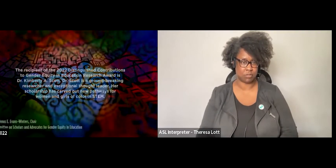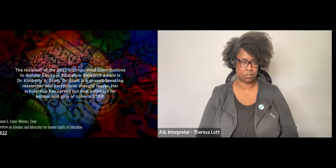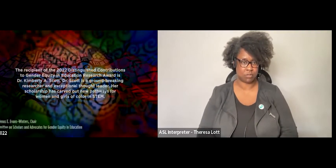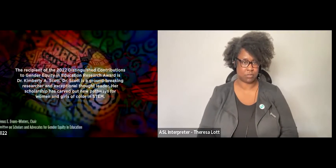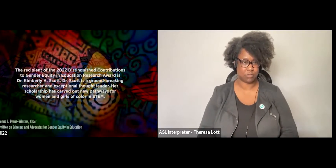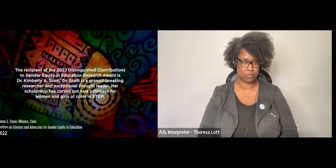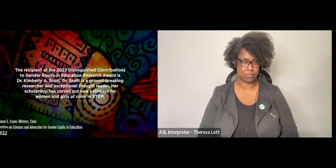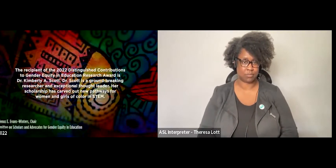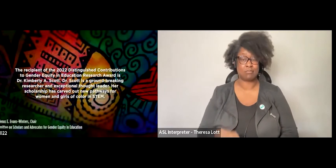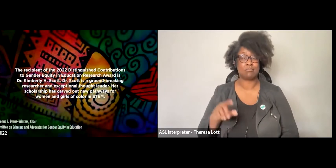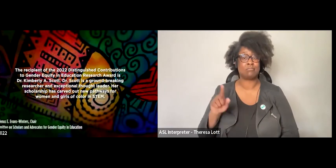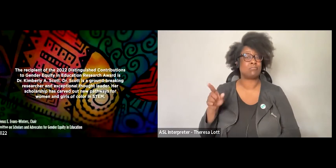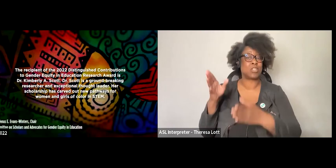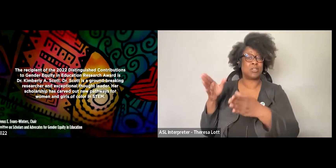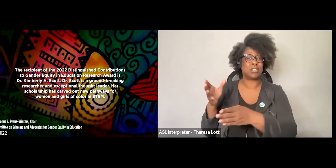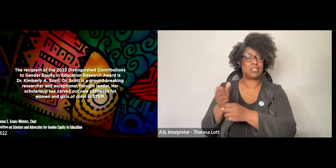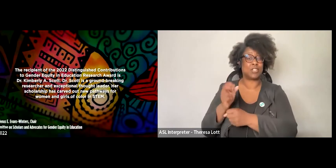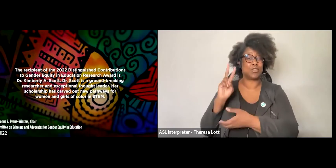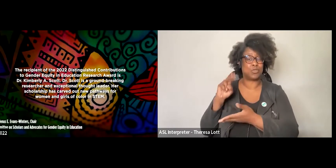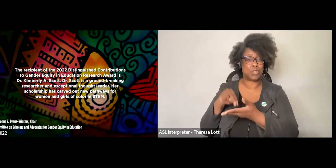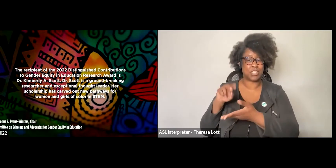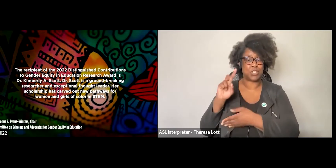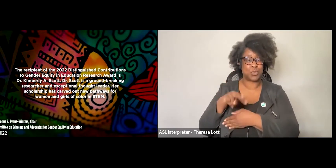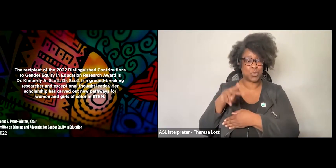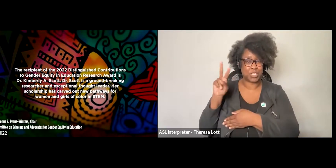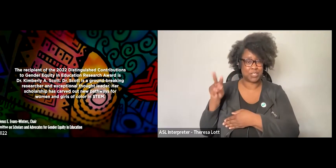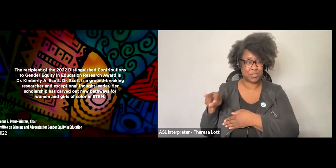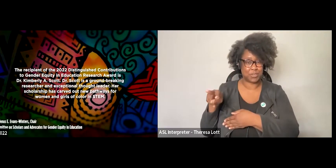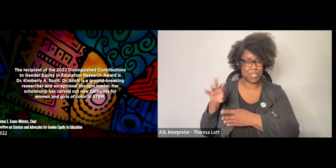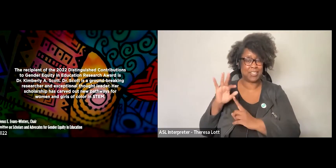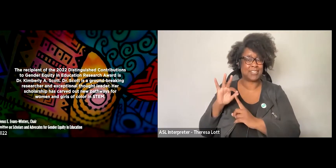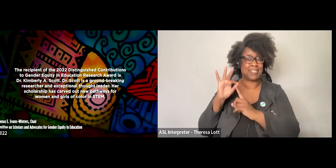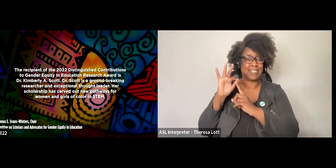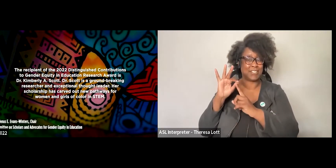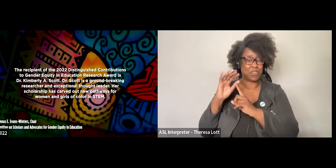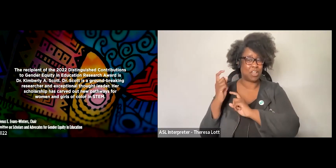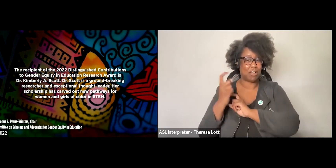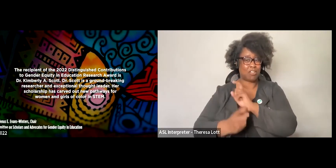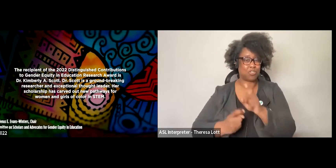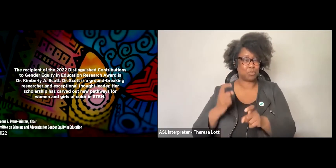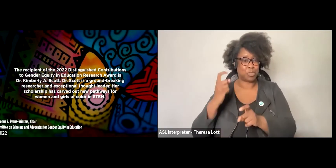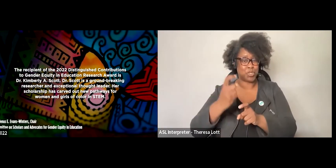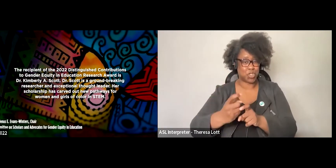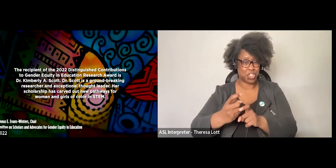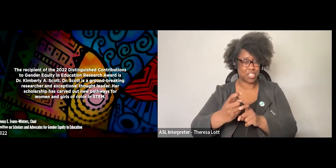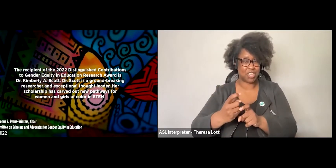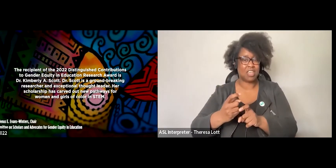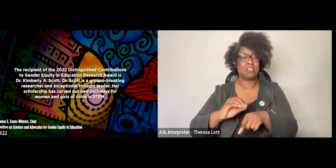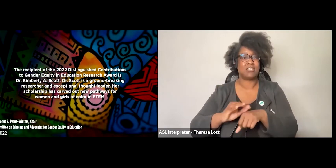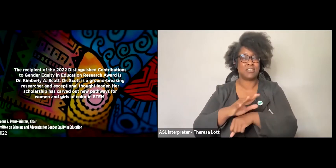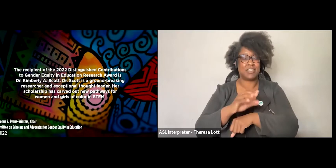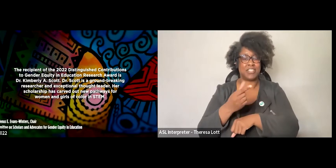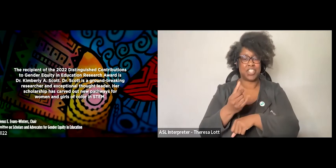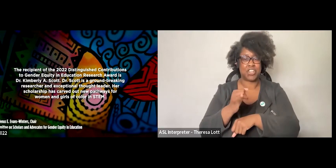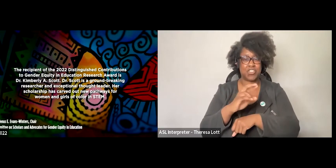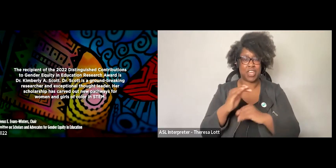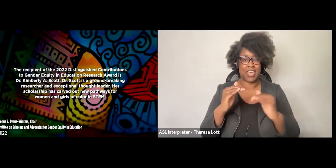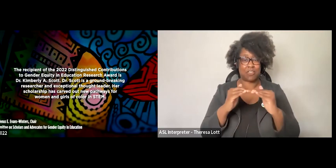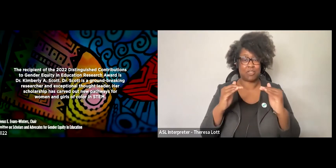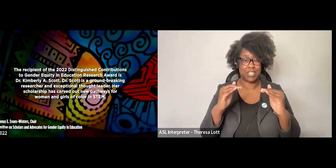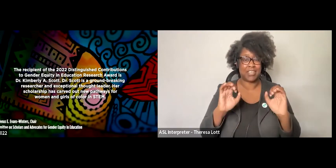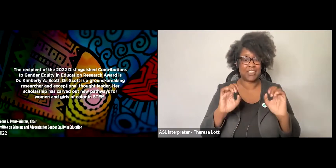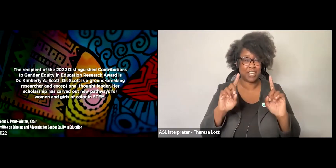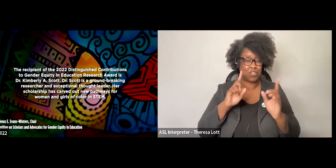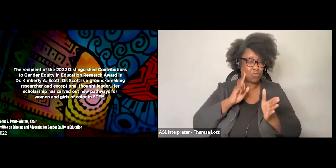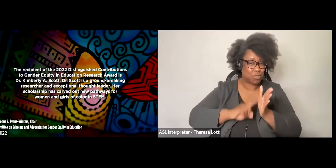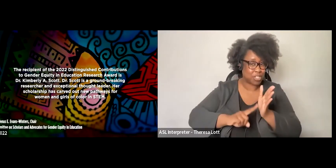The recipient of the 2022 Distinguished Contributions to Gender Equity in Education Research